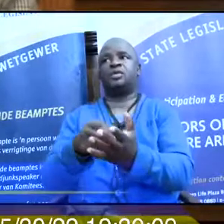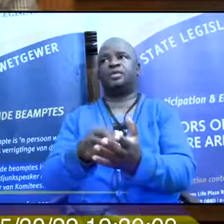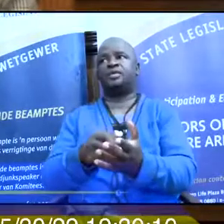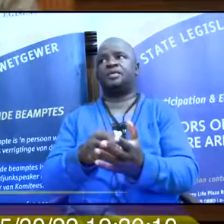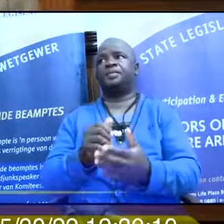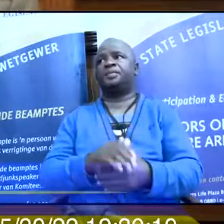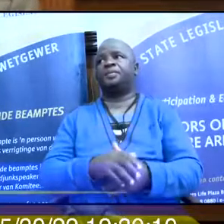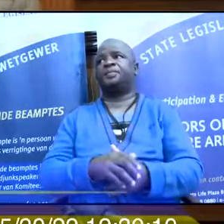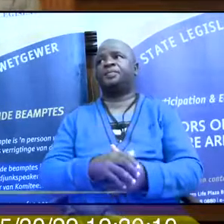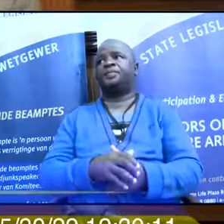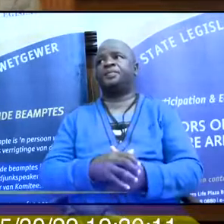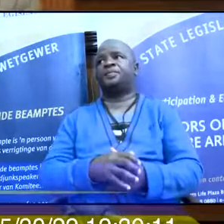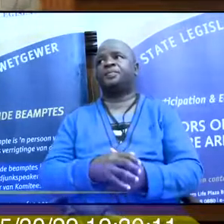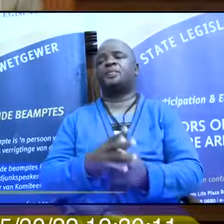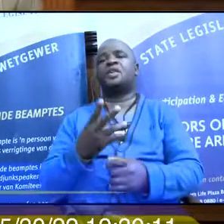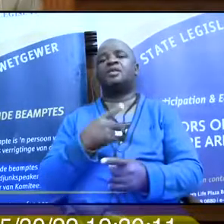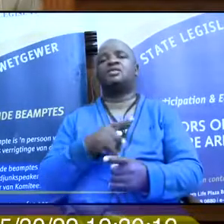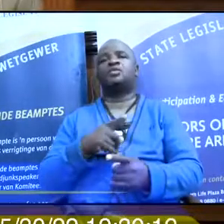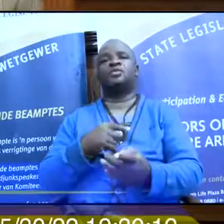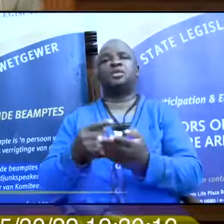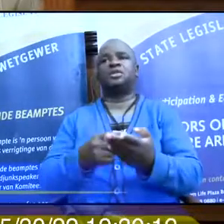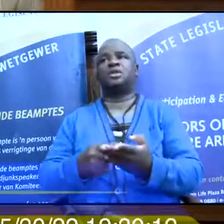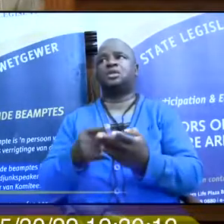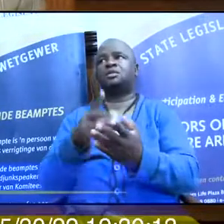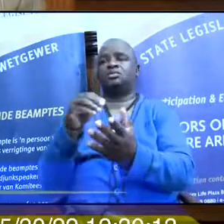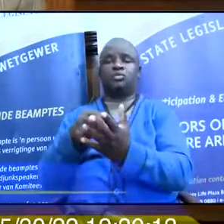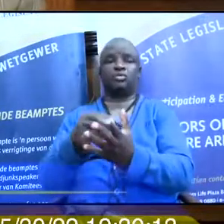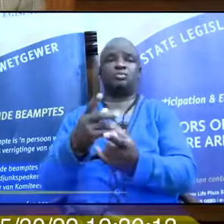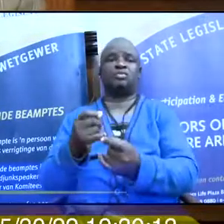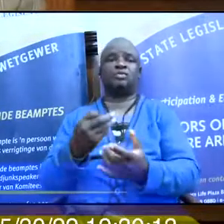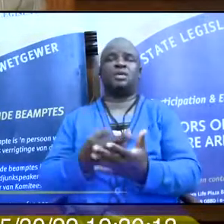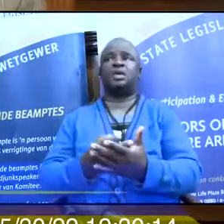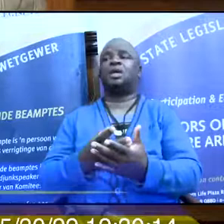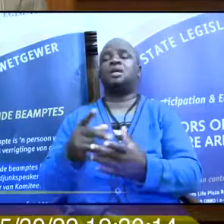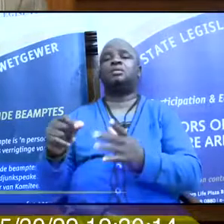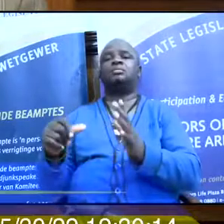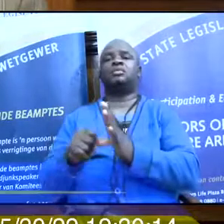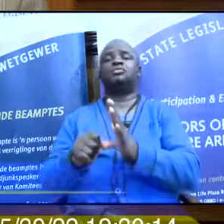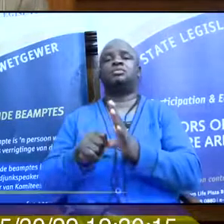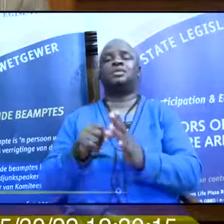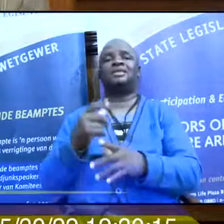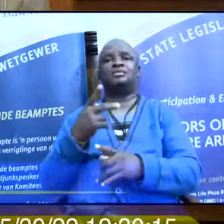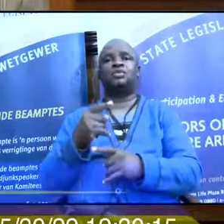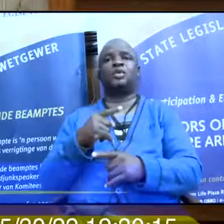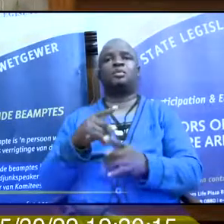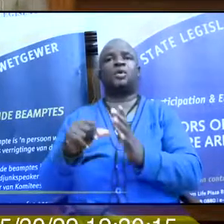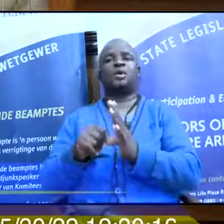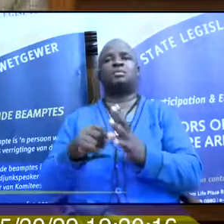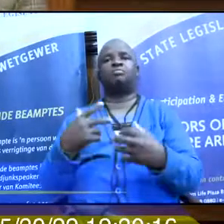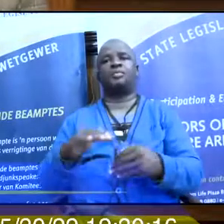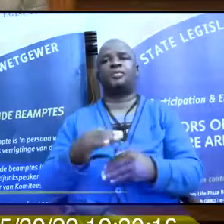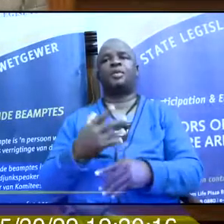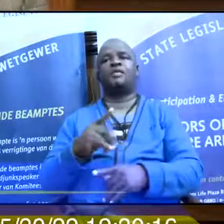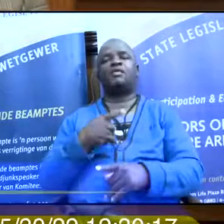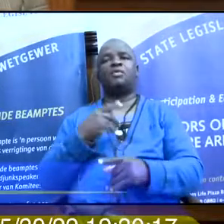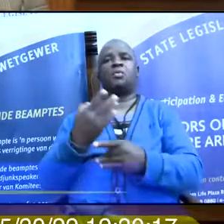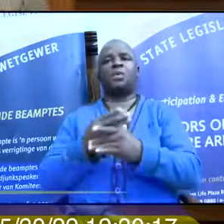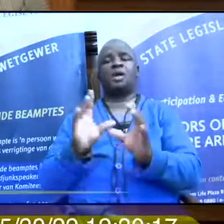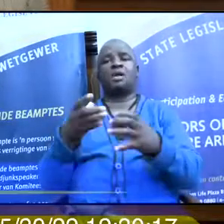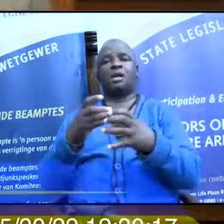discussion or the topic of today which is the which is of high interest to us as the working class in this